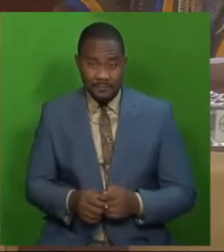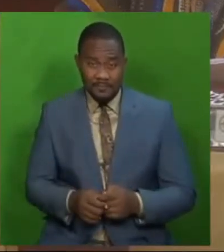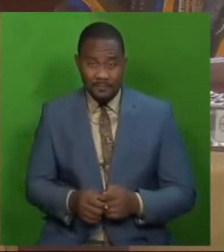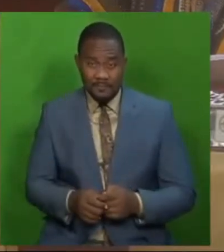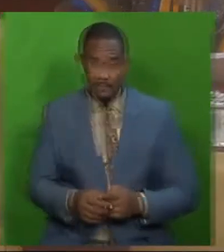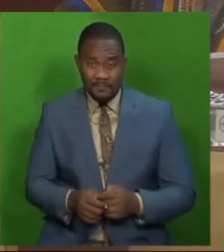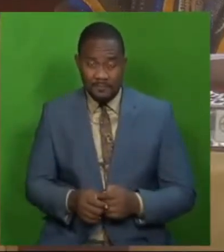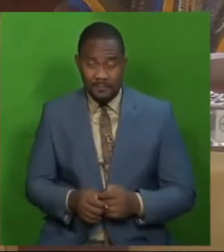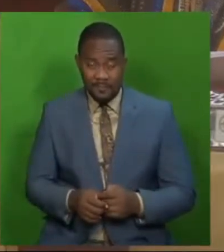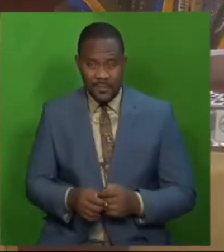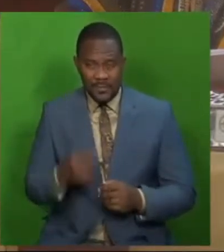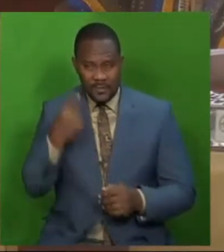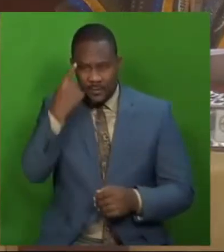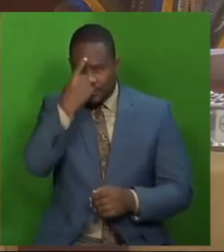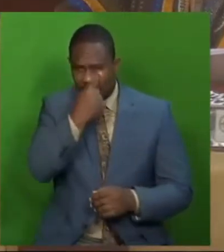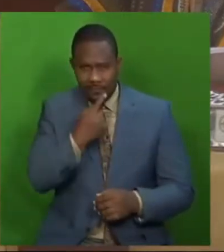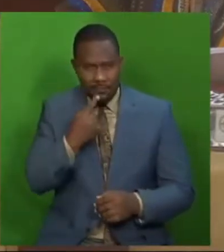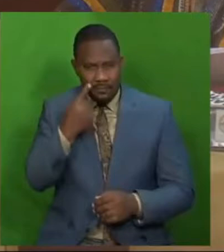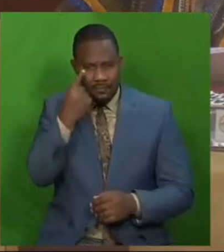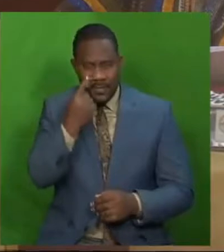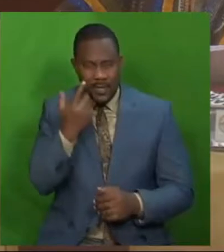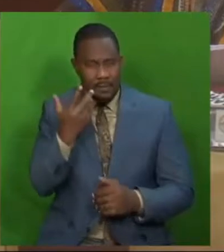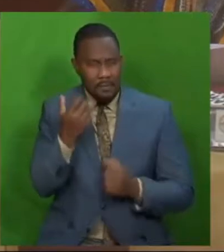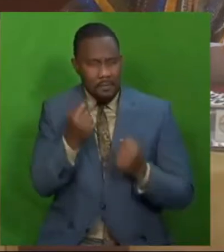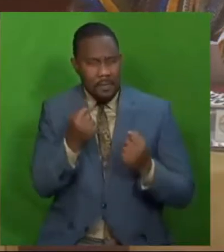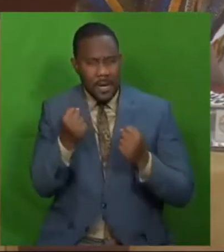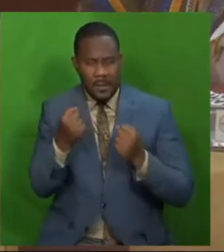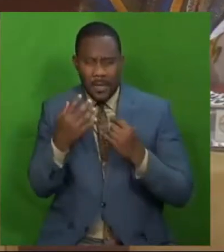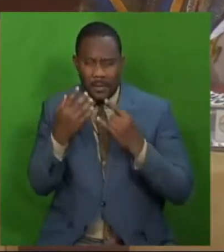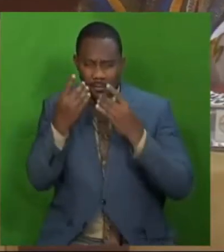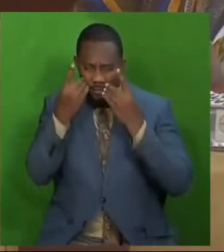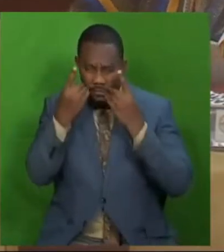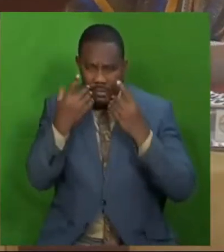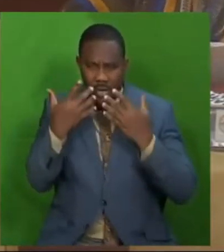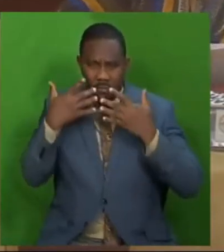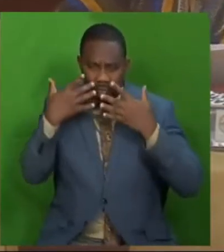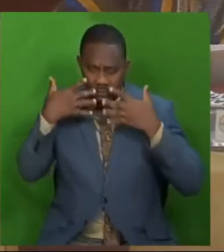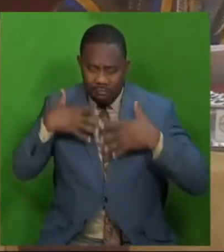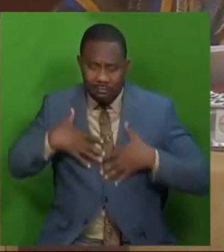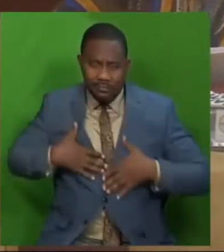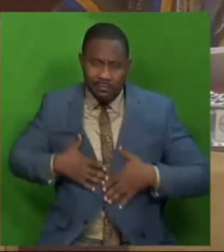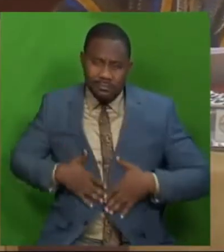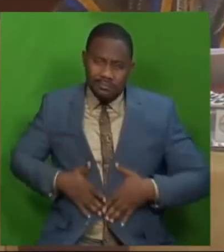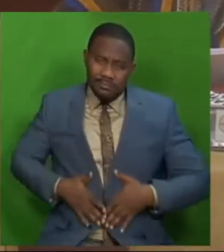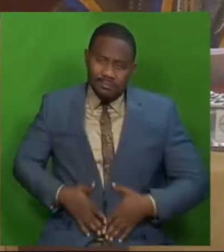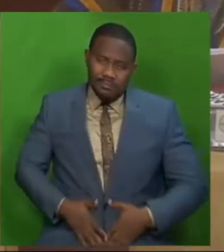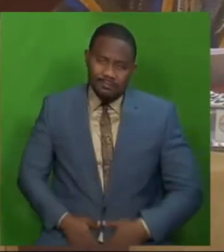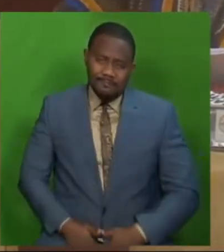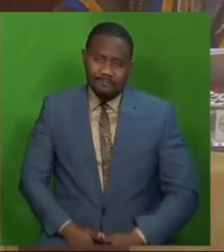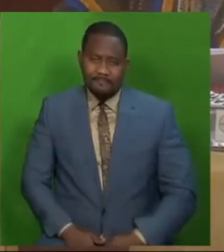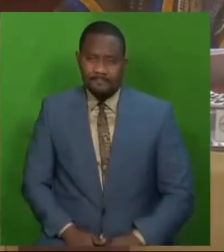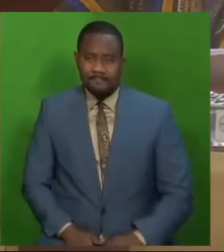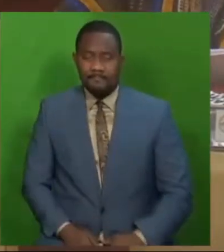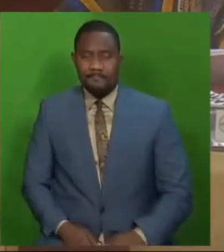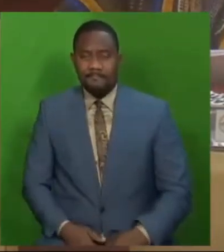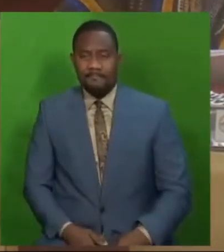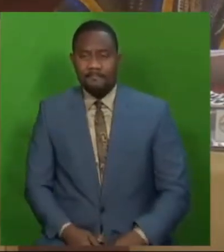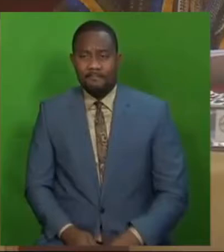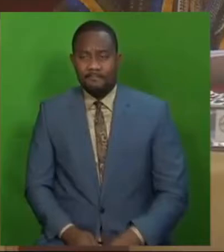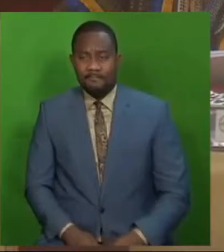facial expressions of many Ghanaians. Mr. Speaker, there is extreme